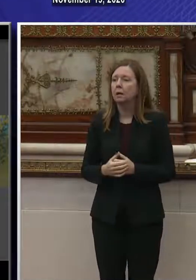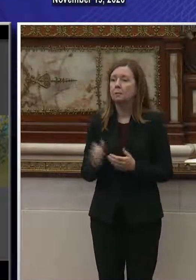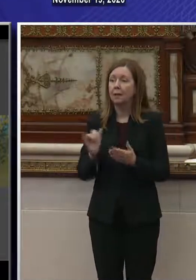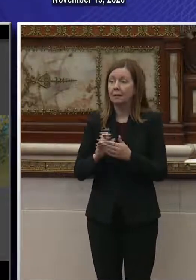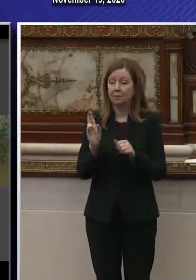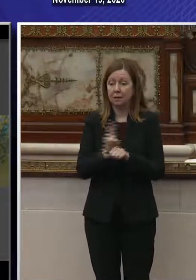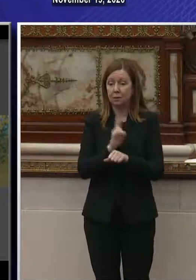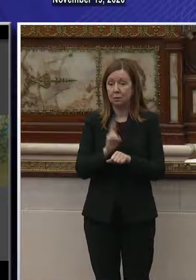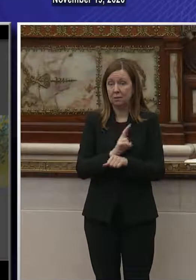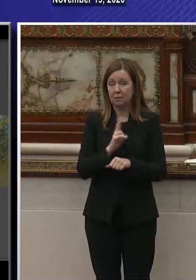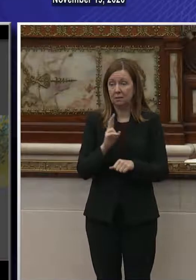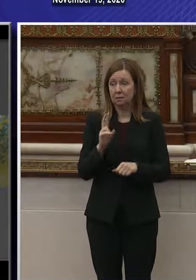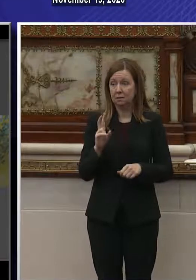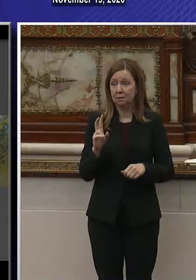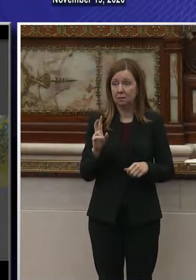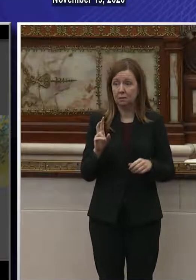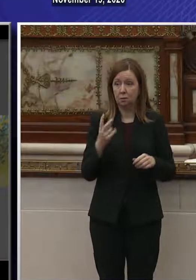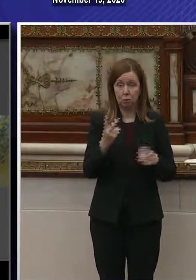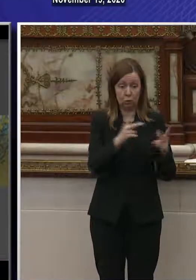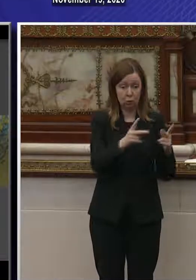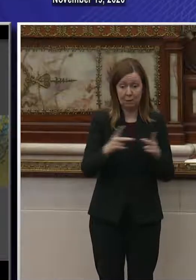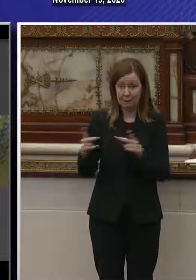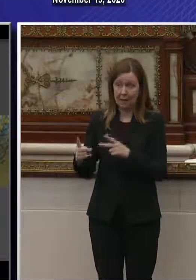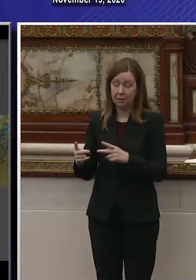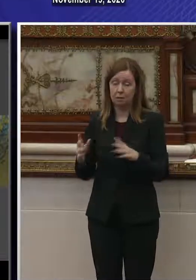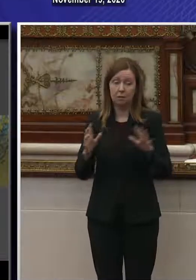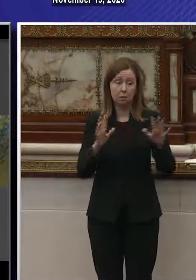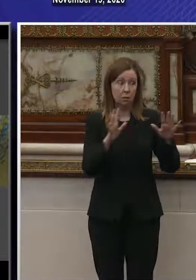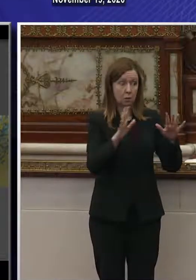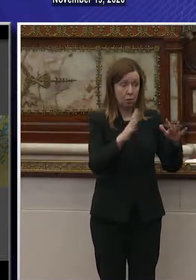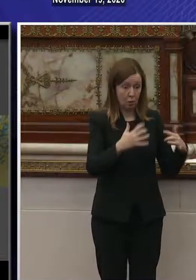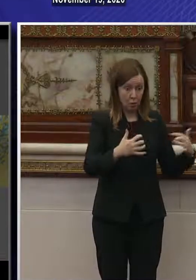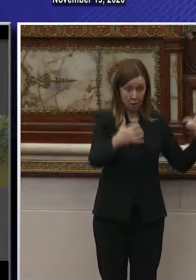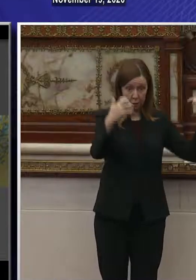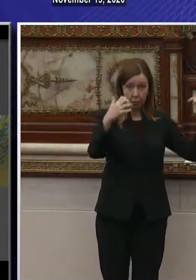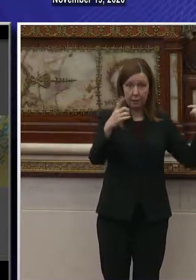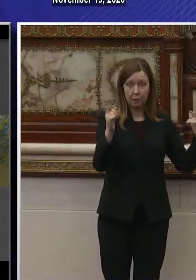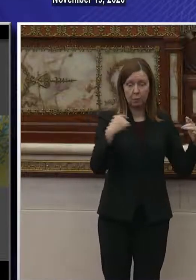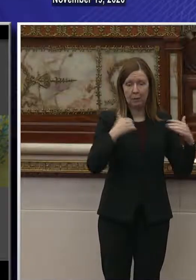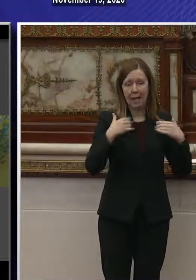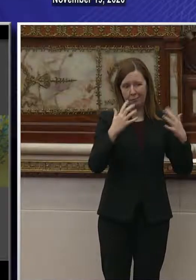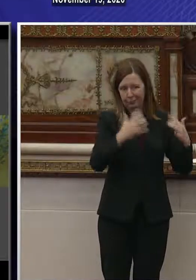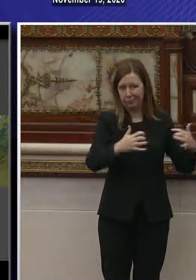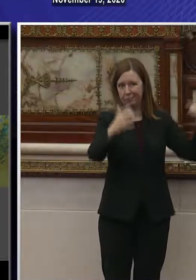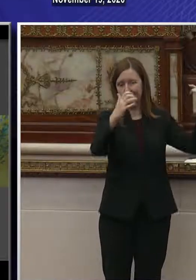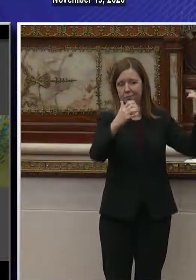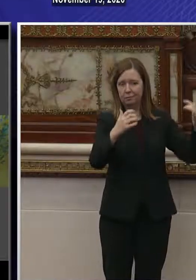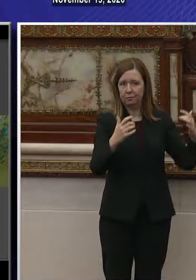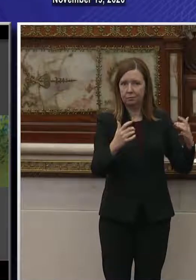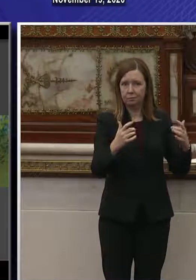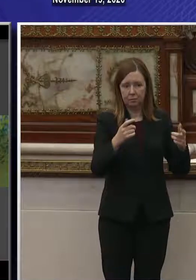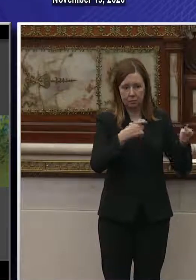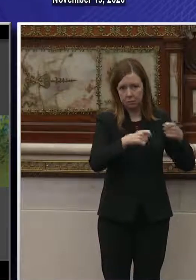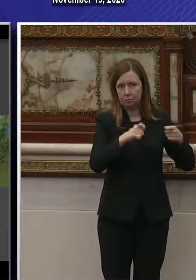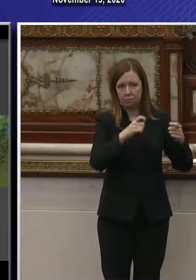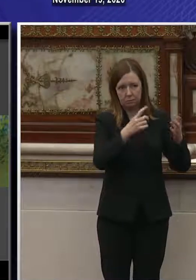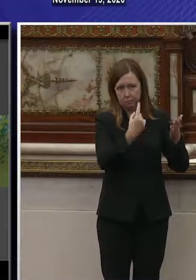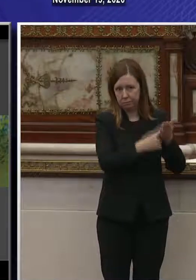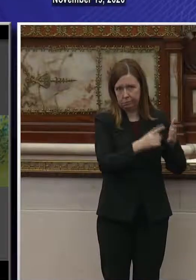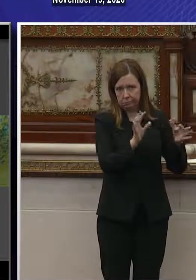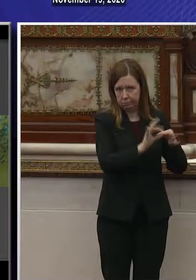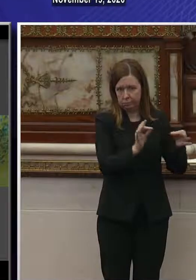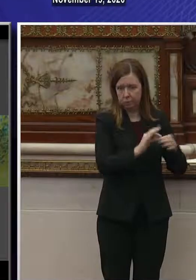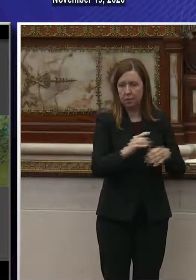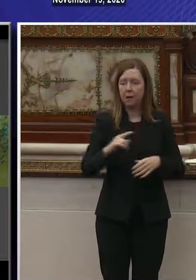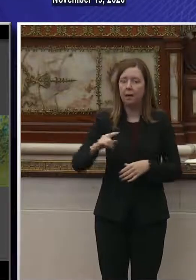using two sites. One is our auditorium where we hold grand rounds, and one is a large